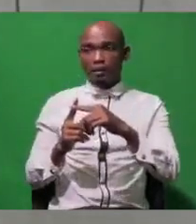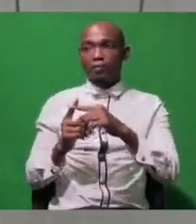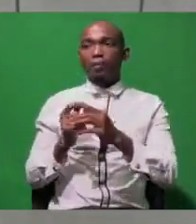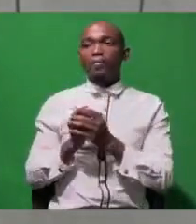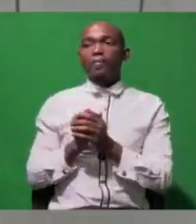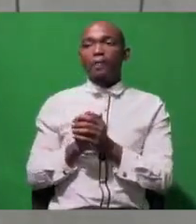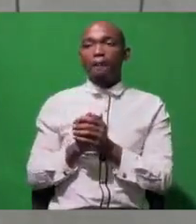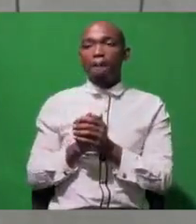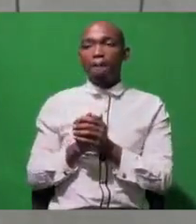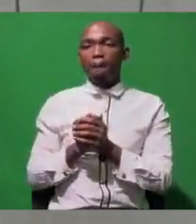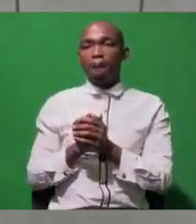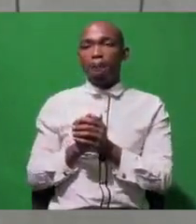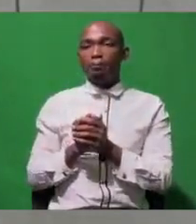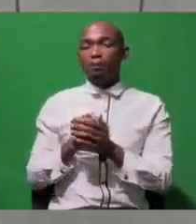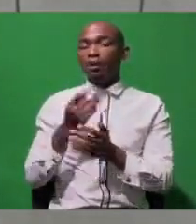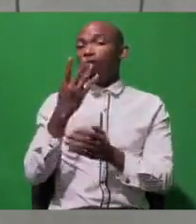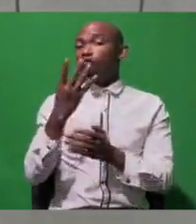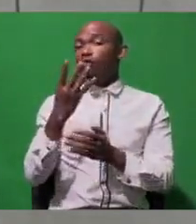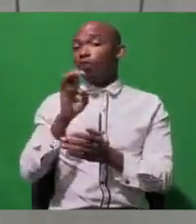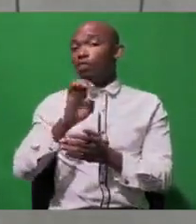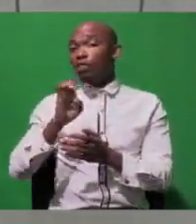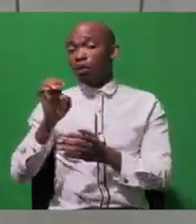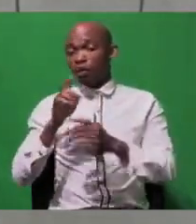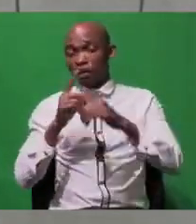2,975 and